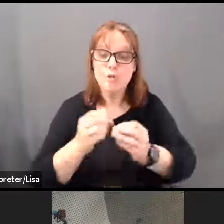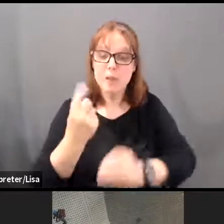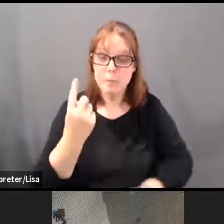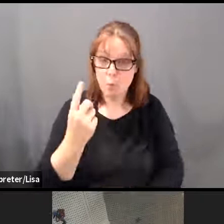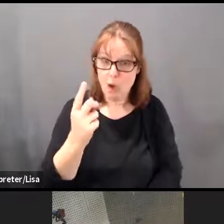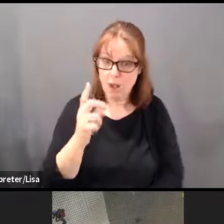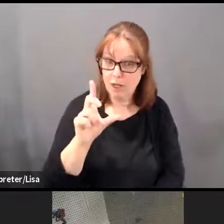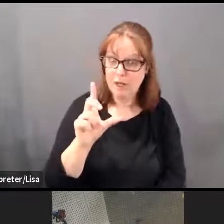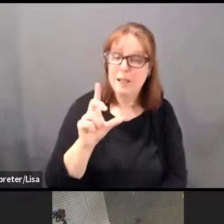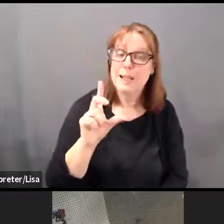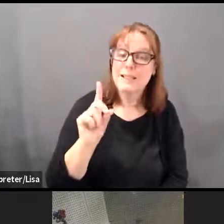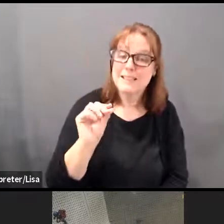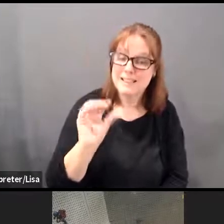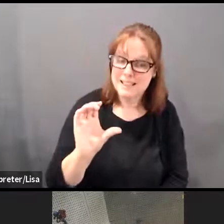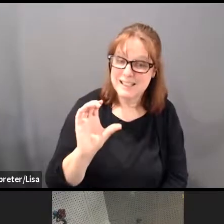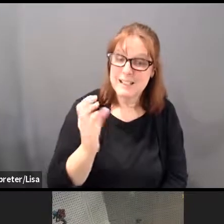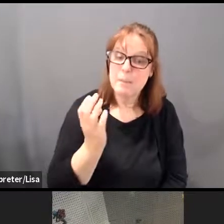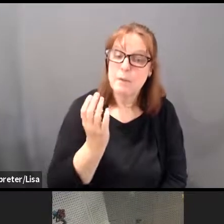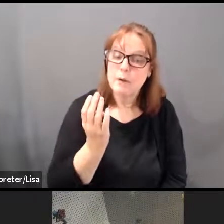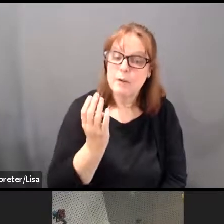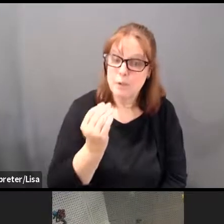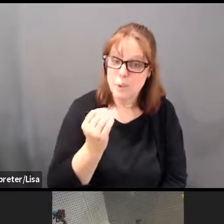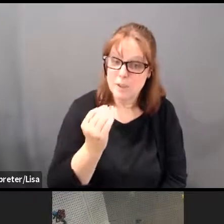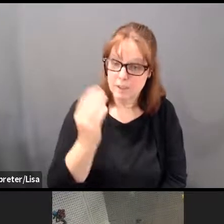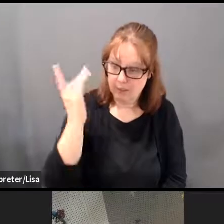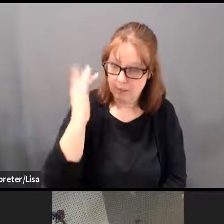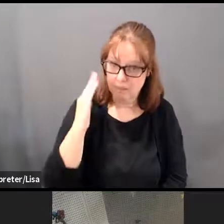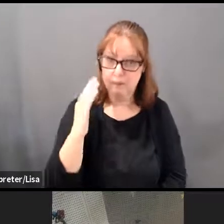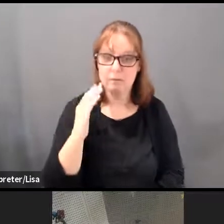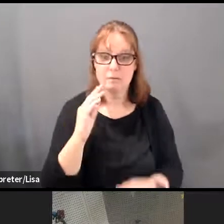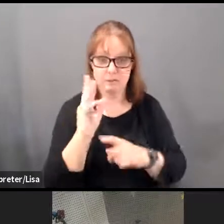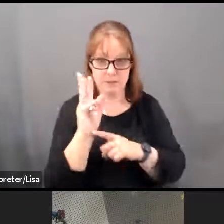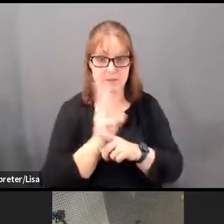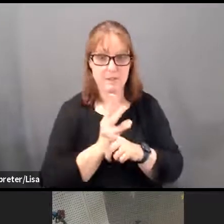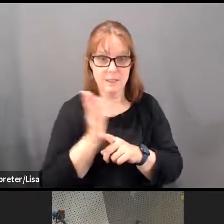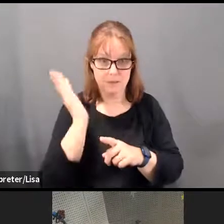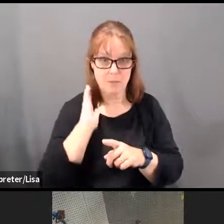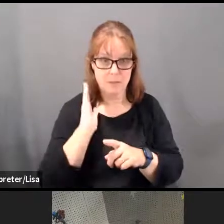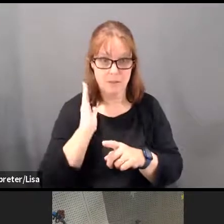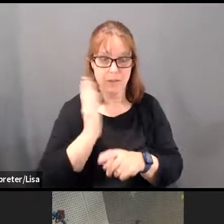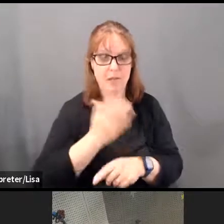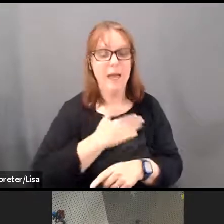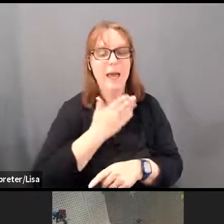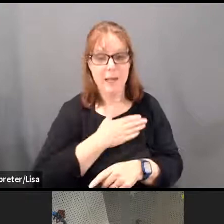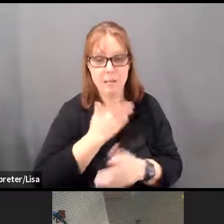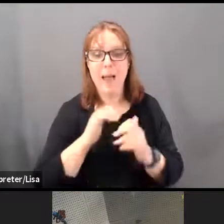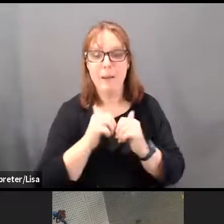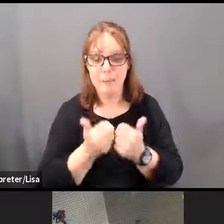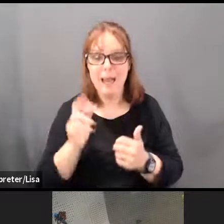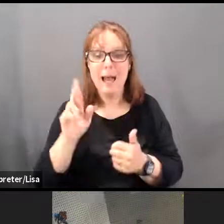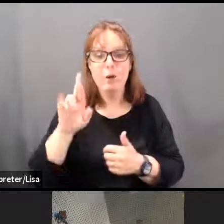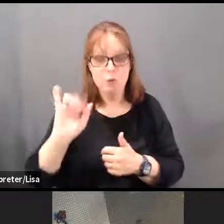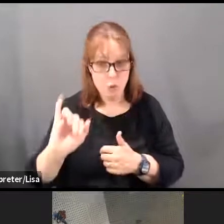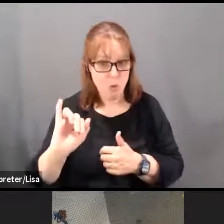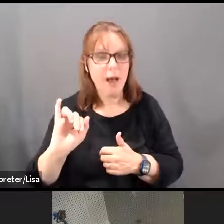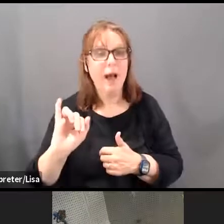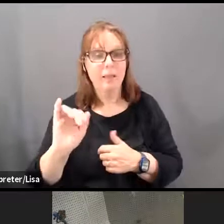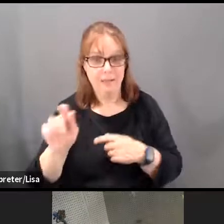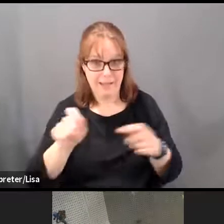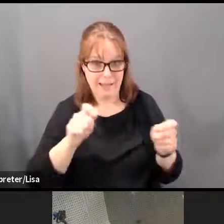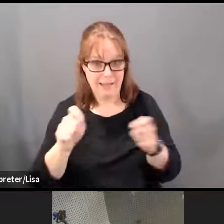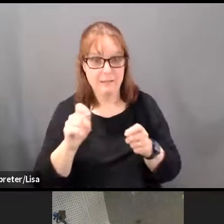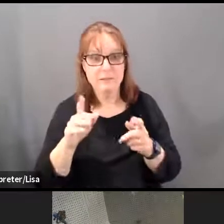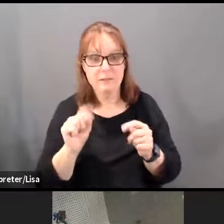14th, just a little bit under 6 months ago. I'm really happy with how Rhode Island did with this. I'm really, really happy with how Rhode Island